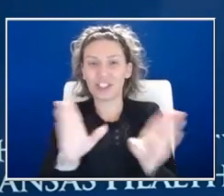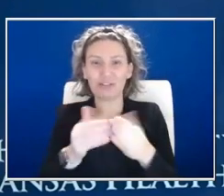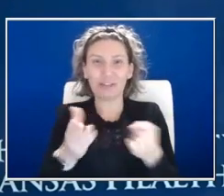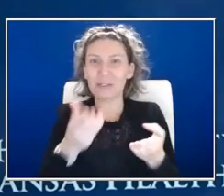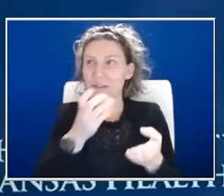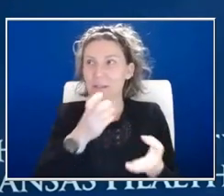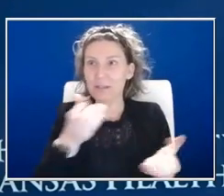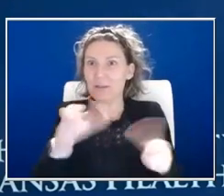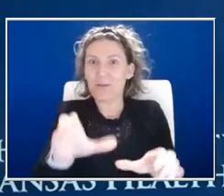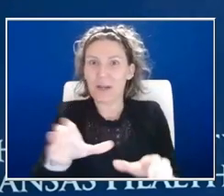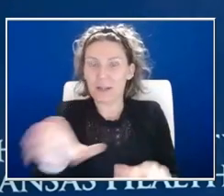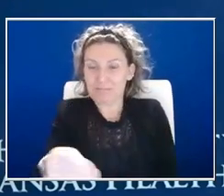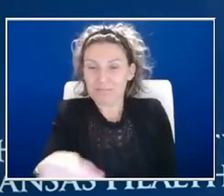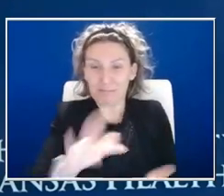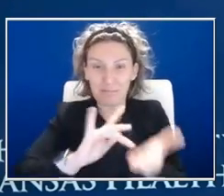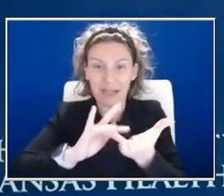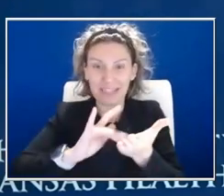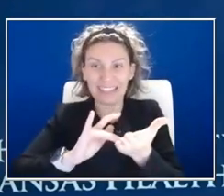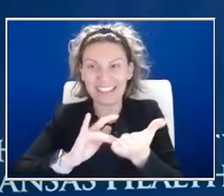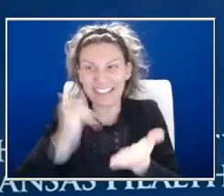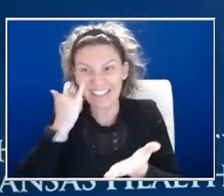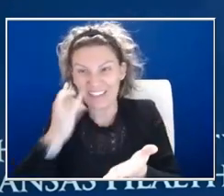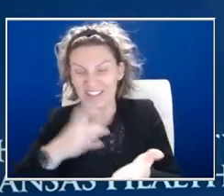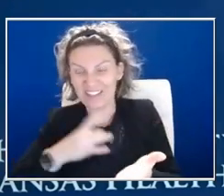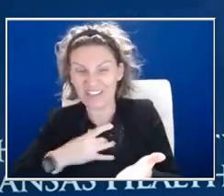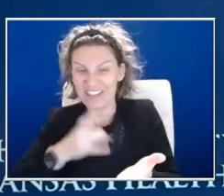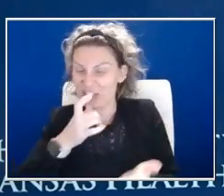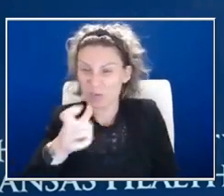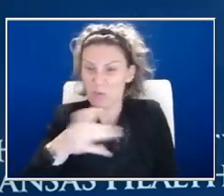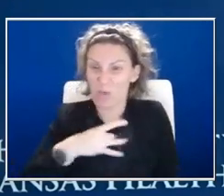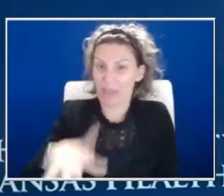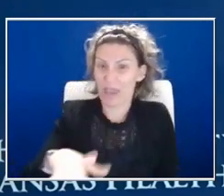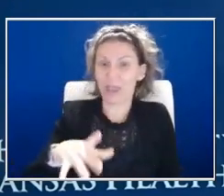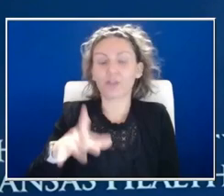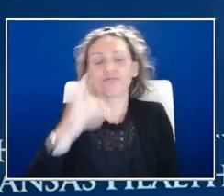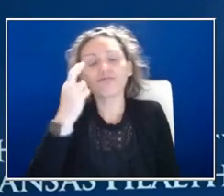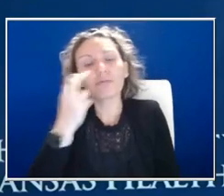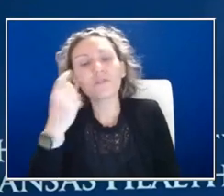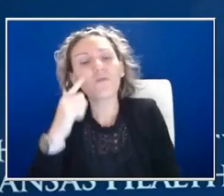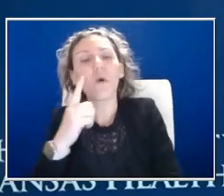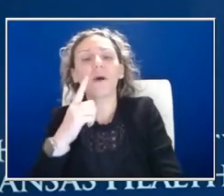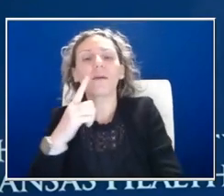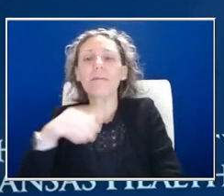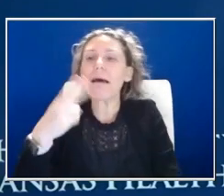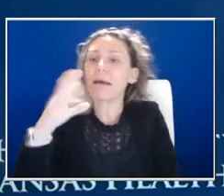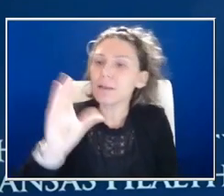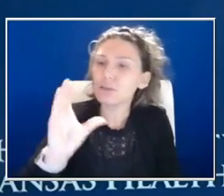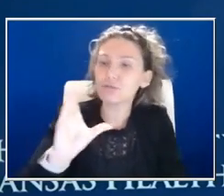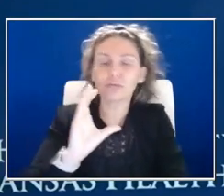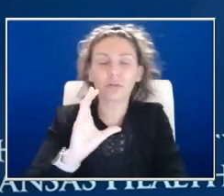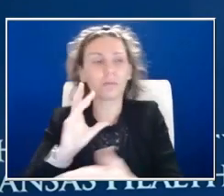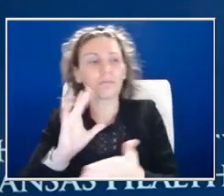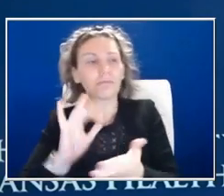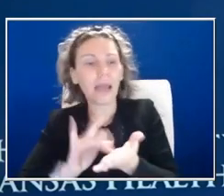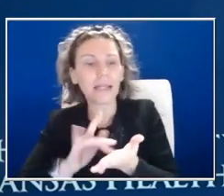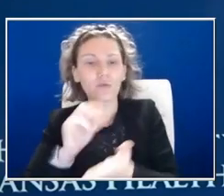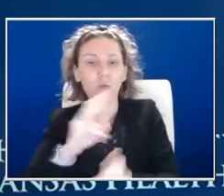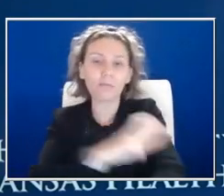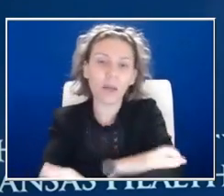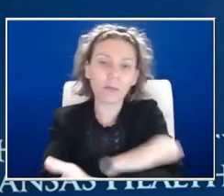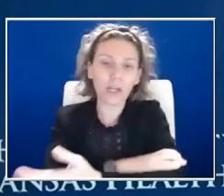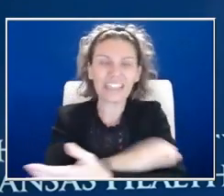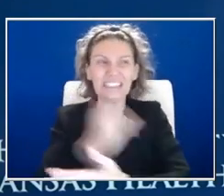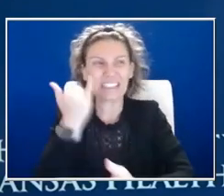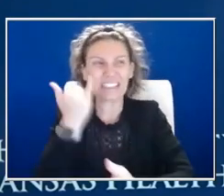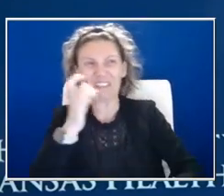unless they need it. So there's a reason we want you to take your cholesterol medicine or try to get your blood pressure under control, even if you don't feel poorly at that moment,